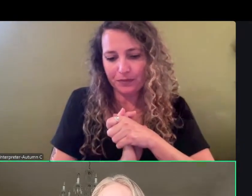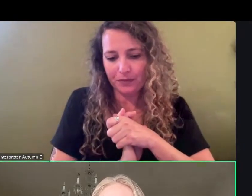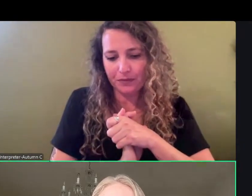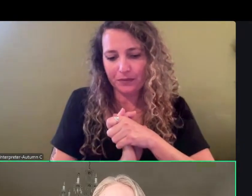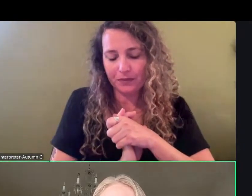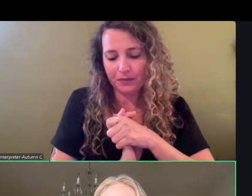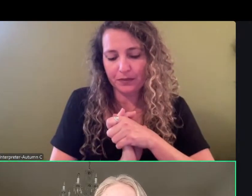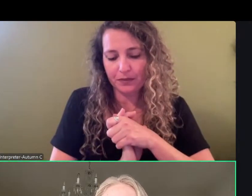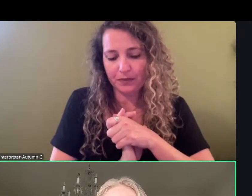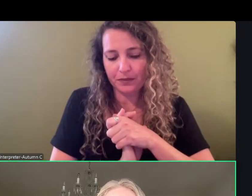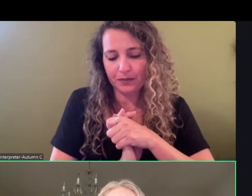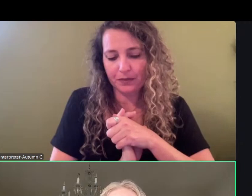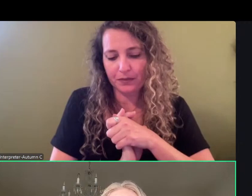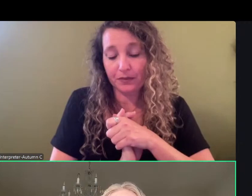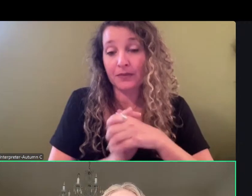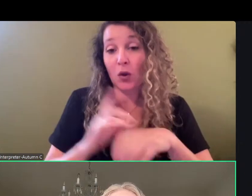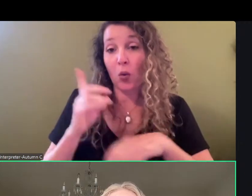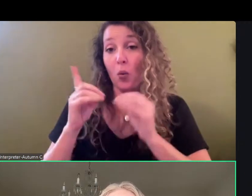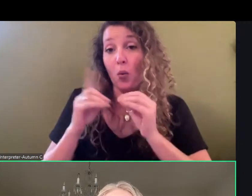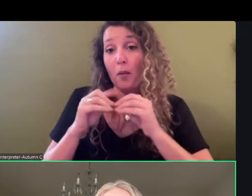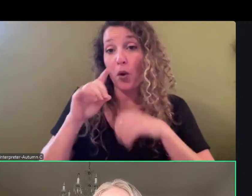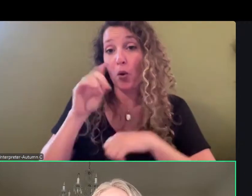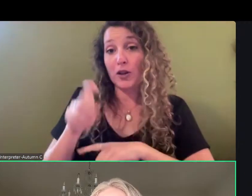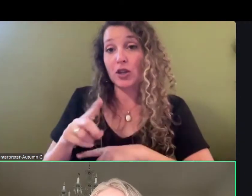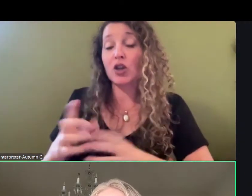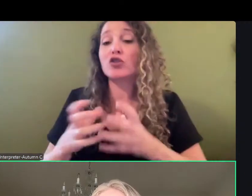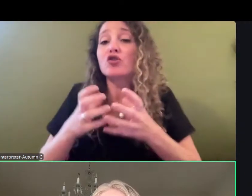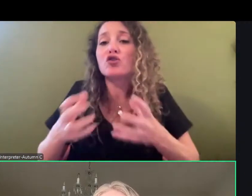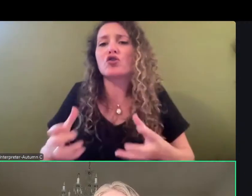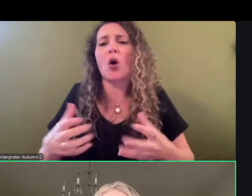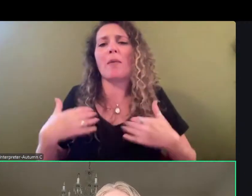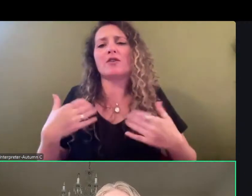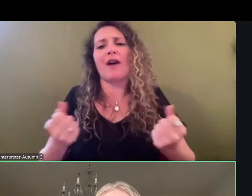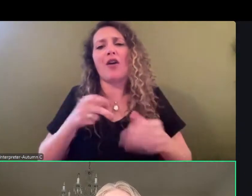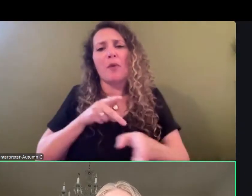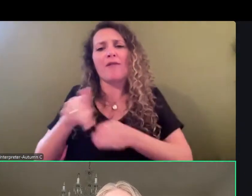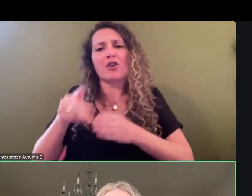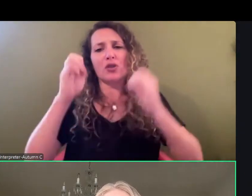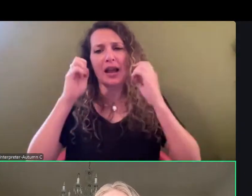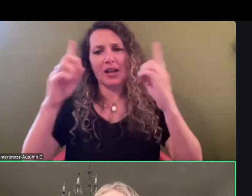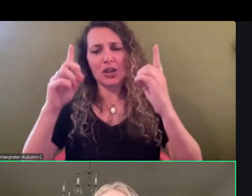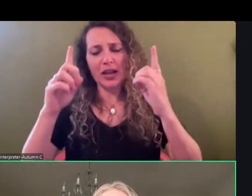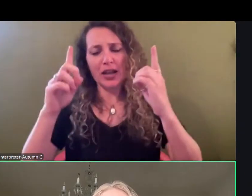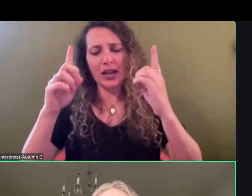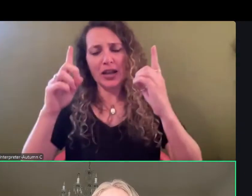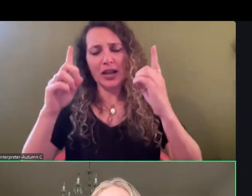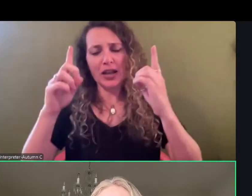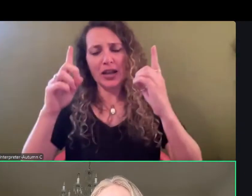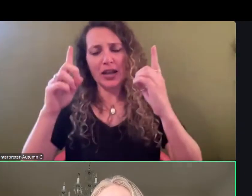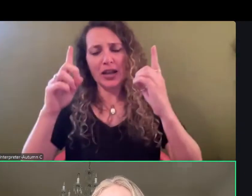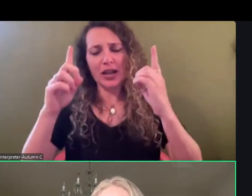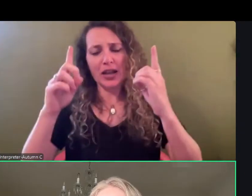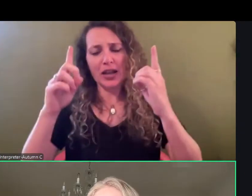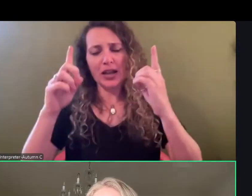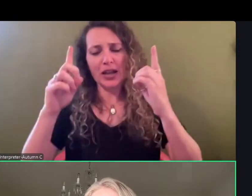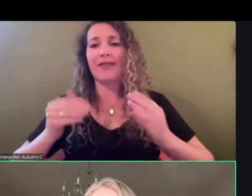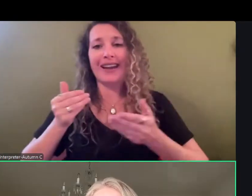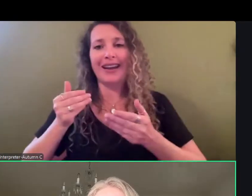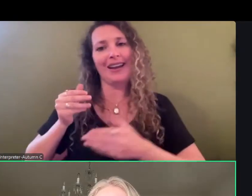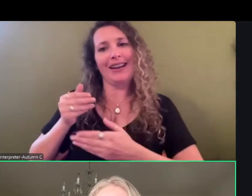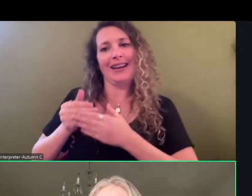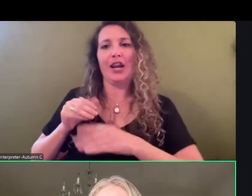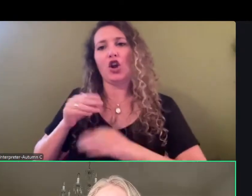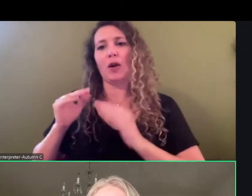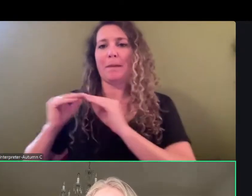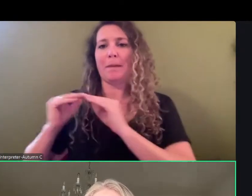Great. I think we have time for one more question. So much of health professions education occurs at the level of the near peer, such as a